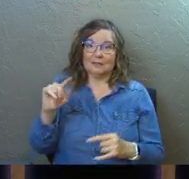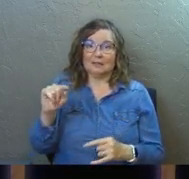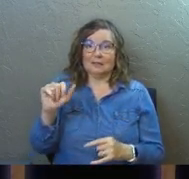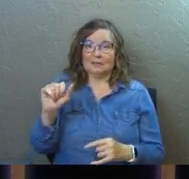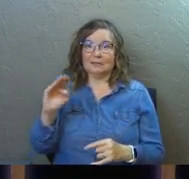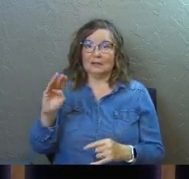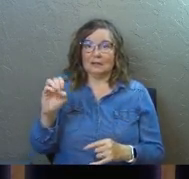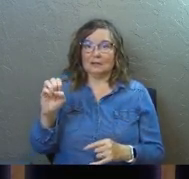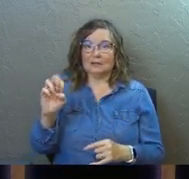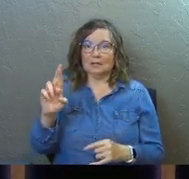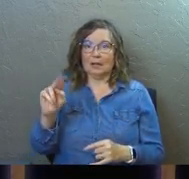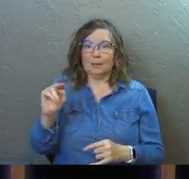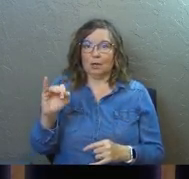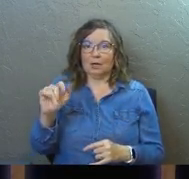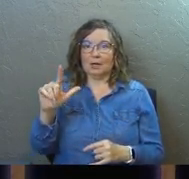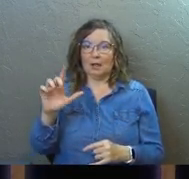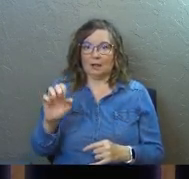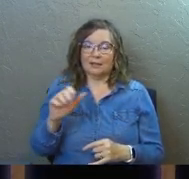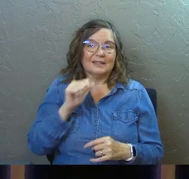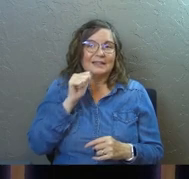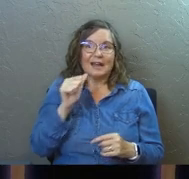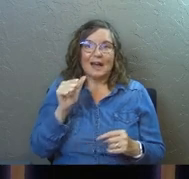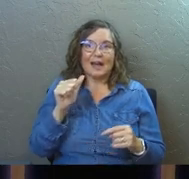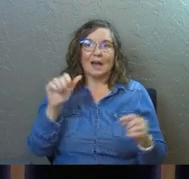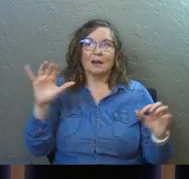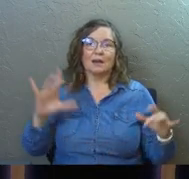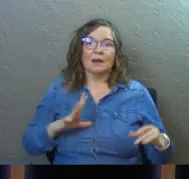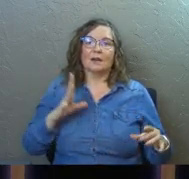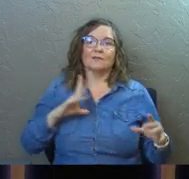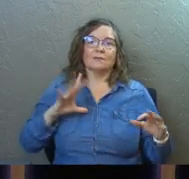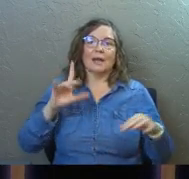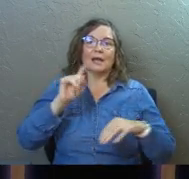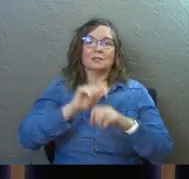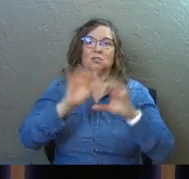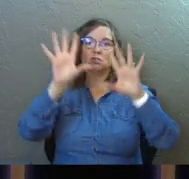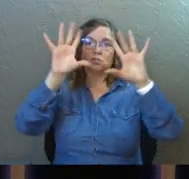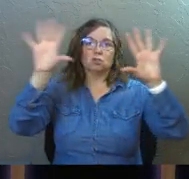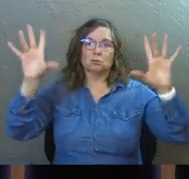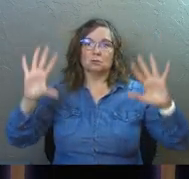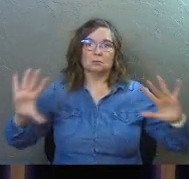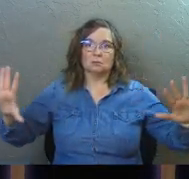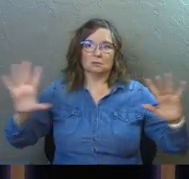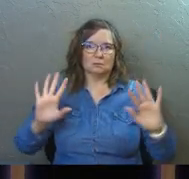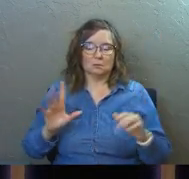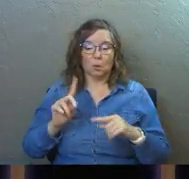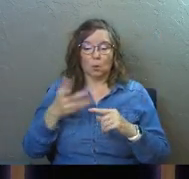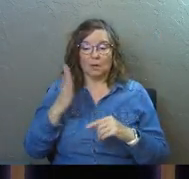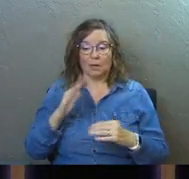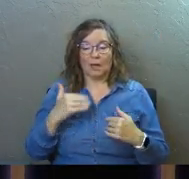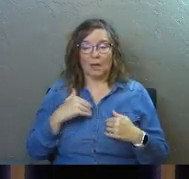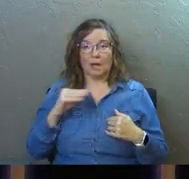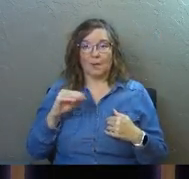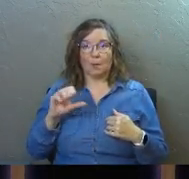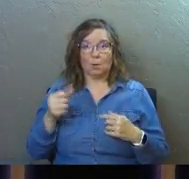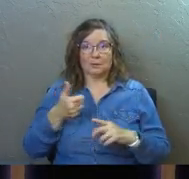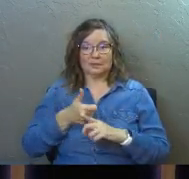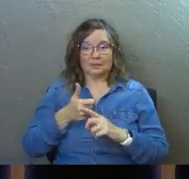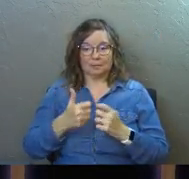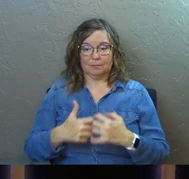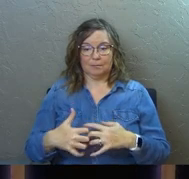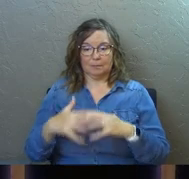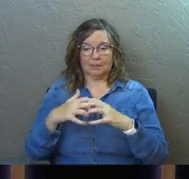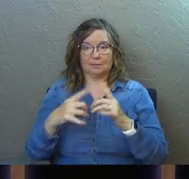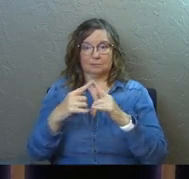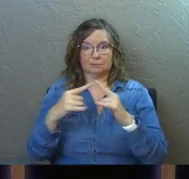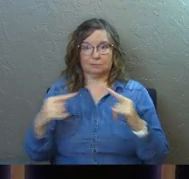tabernacle. Again, not a cathedral, not a temple. Don't think about it like that. When God had Moses himself build